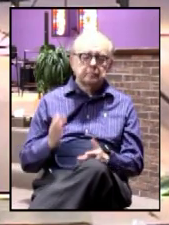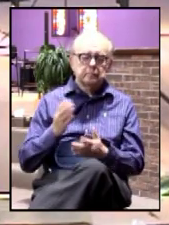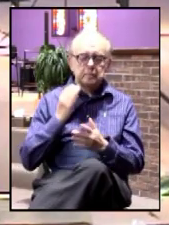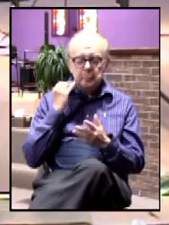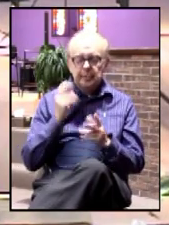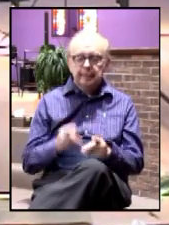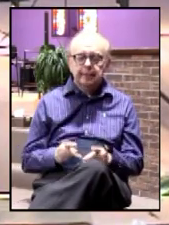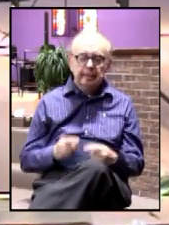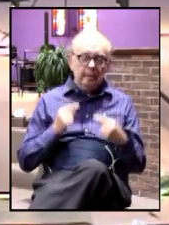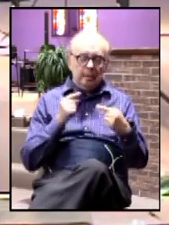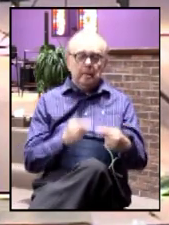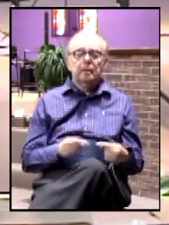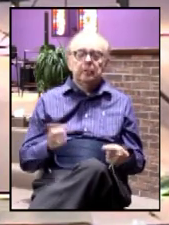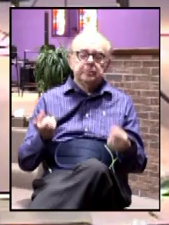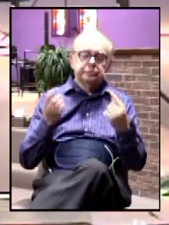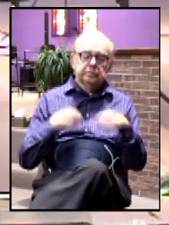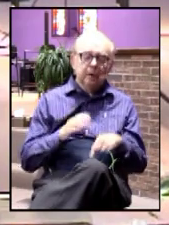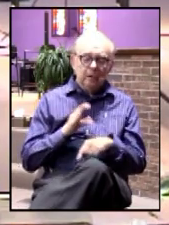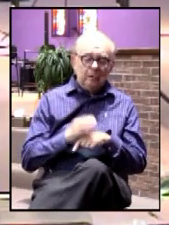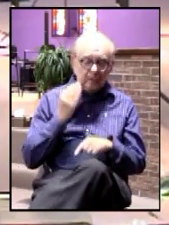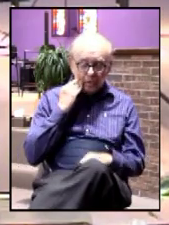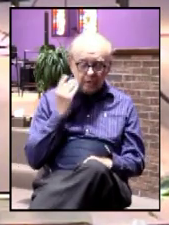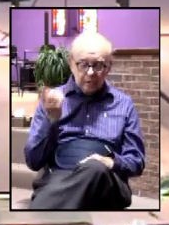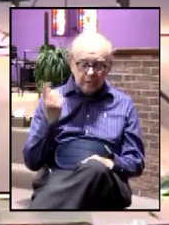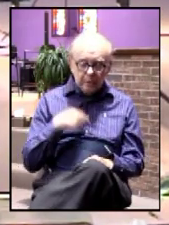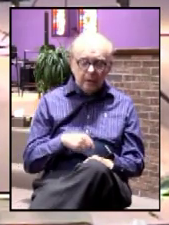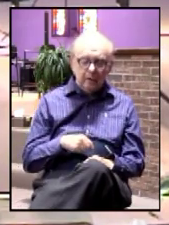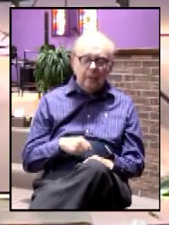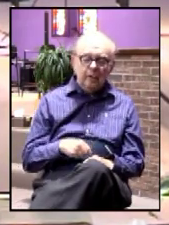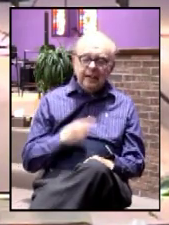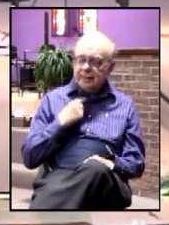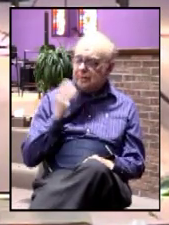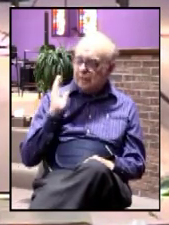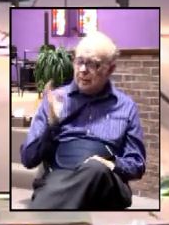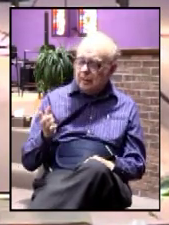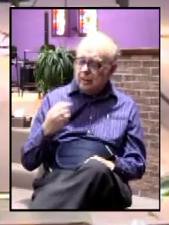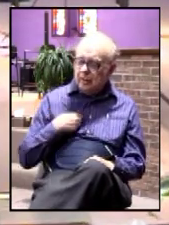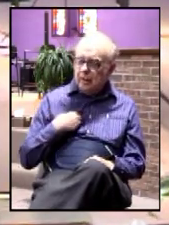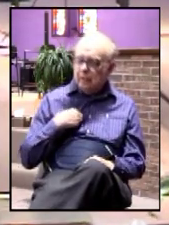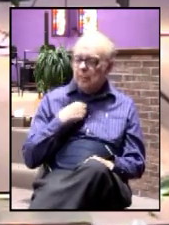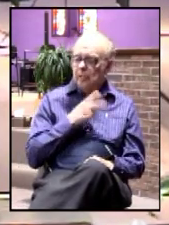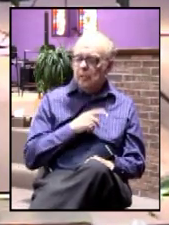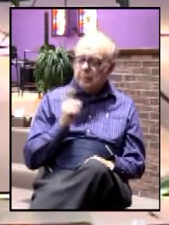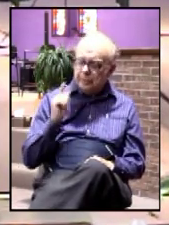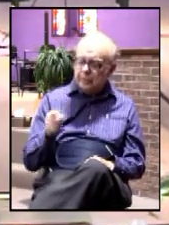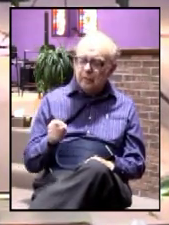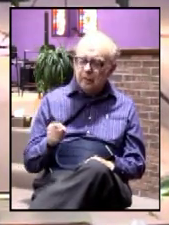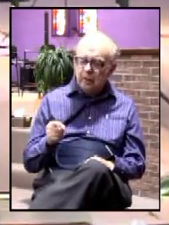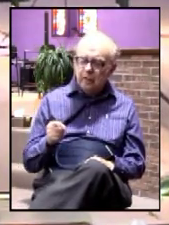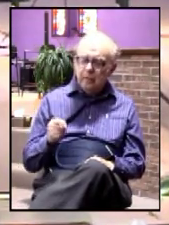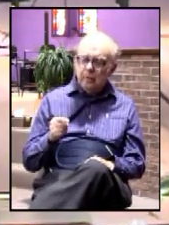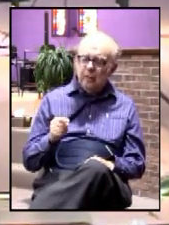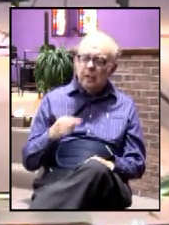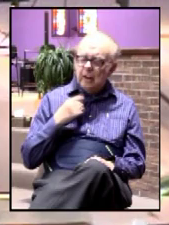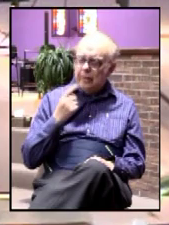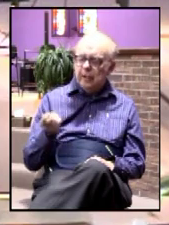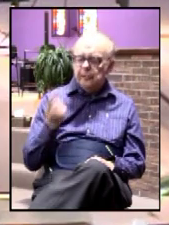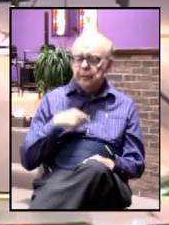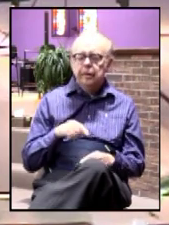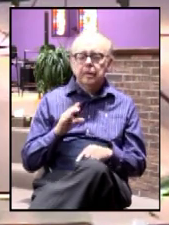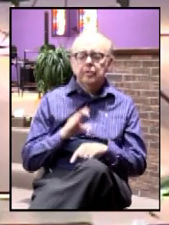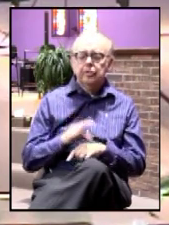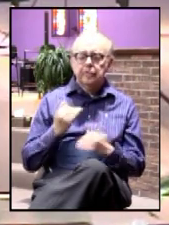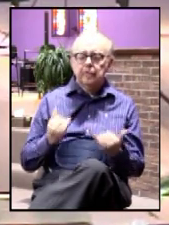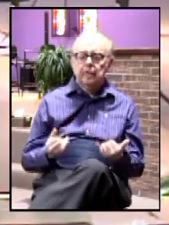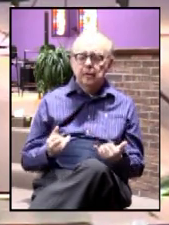If somebody's struggling and they're coming and you know they're coming on, say, listen, I appreciate you. I thank you for